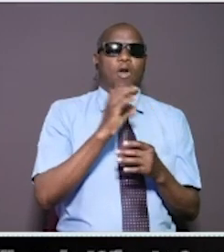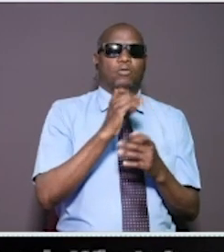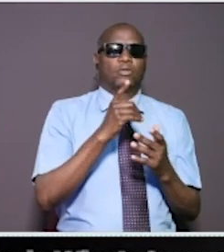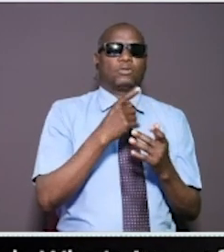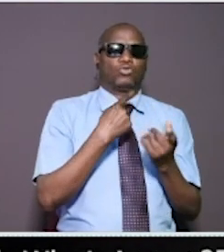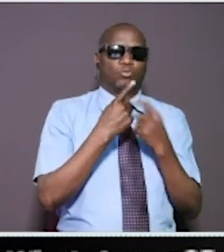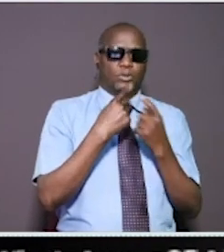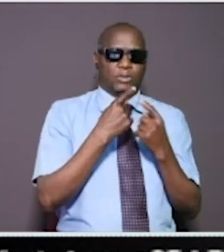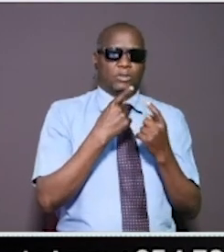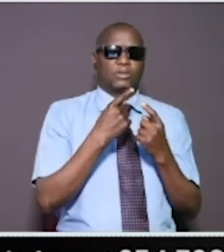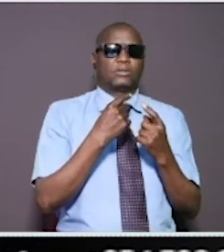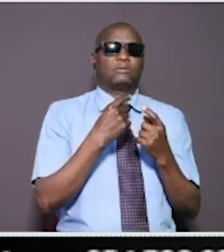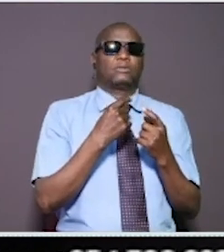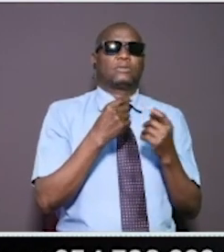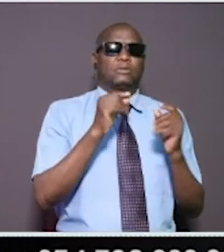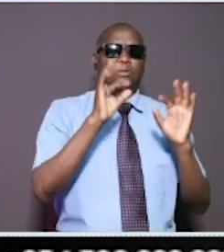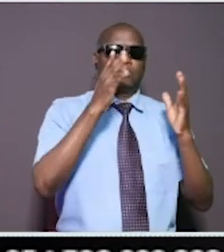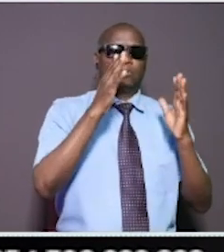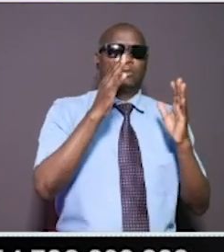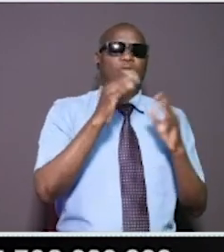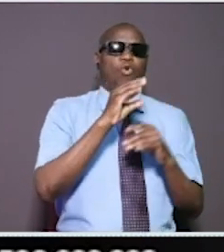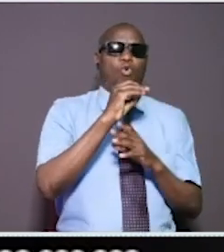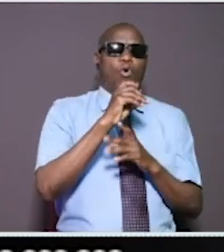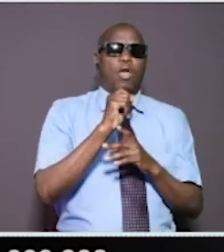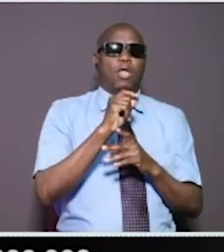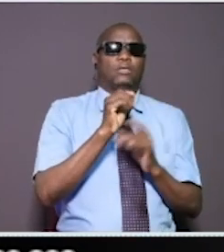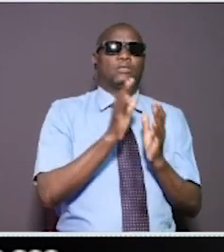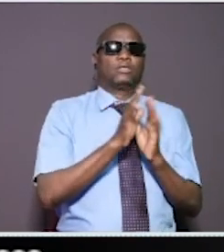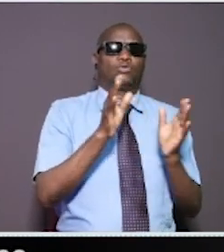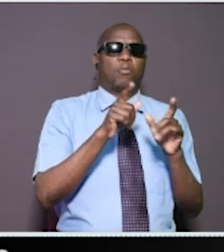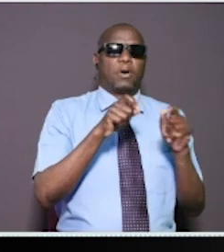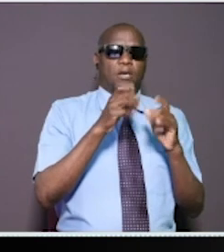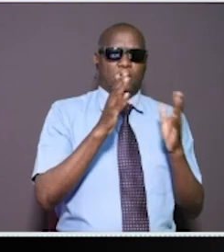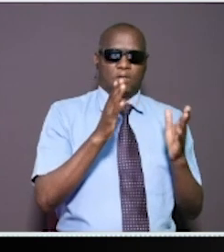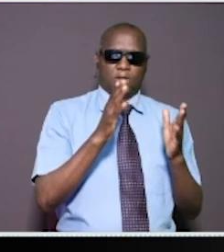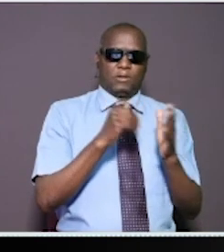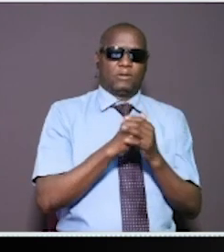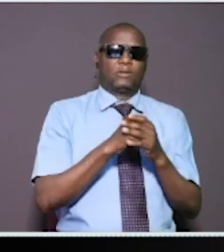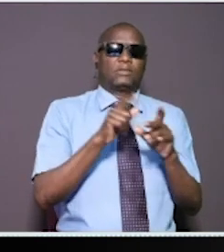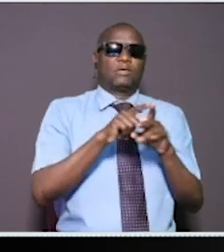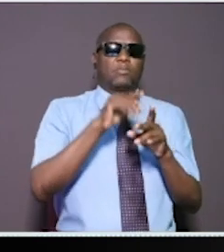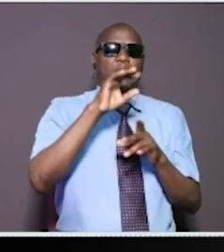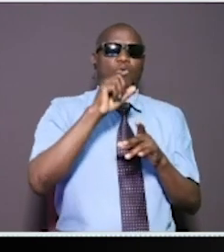ceremony, the OLA Energy Kenya General Manager and East Region Business Officer, Dr. Yusuf